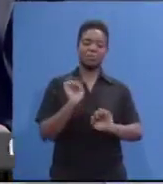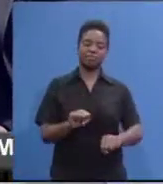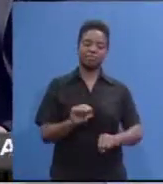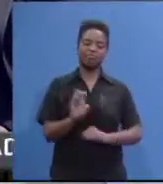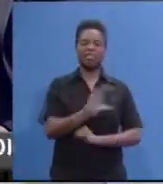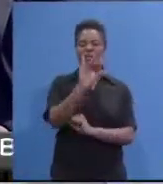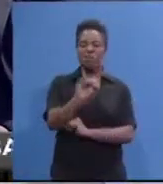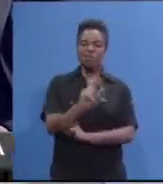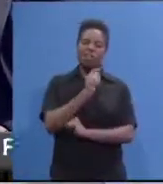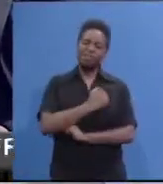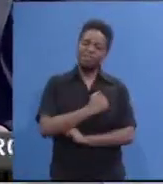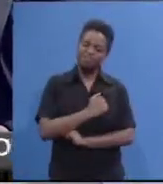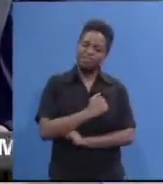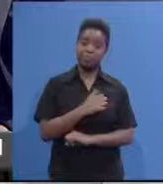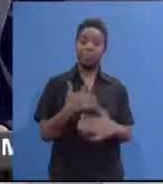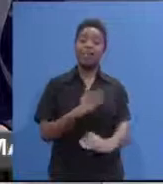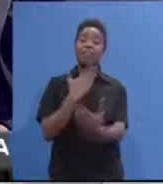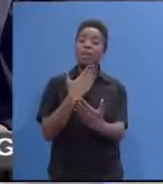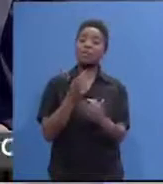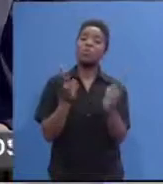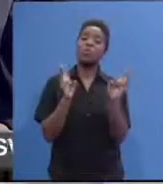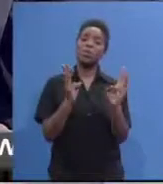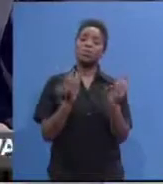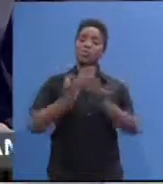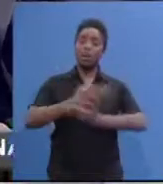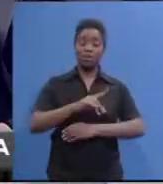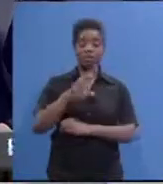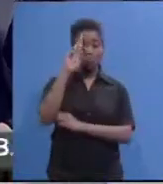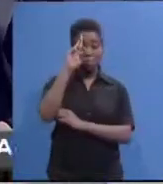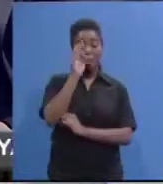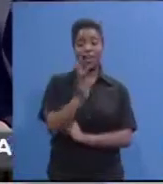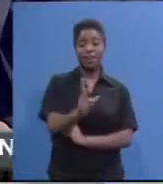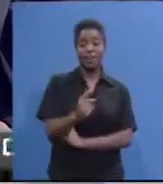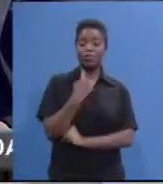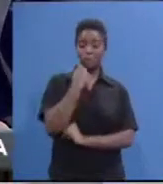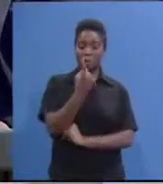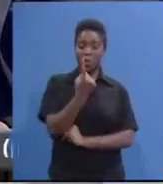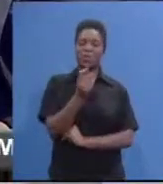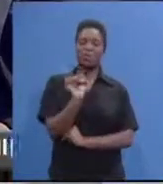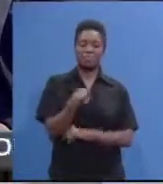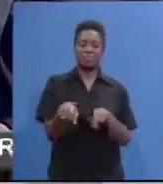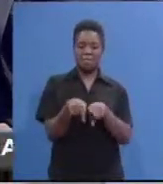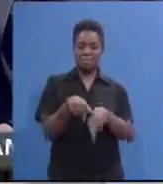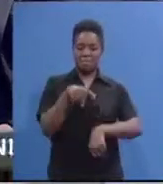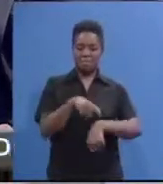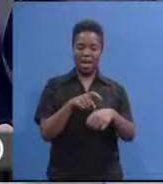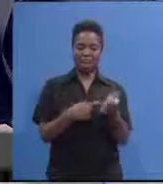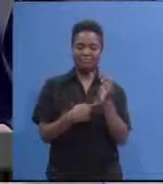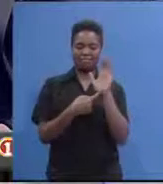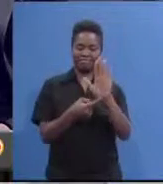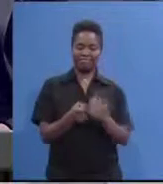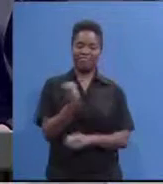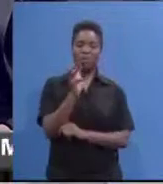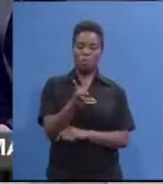And thank you very much for joining us tonight. Don't forget to join us again tomorrow for the same broadcast, Ngeli